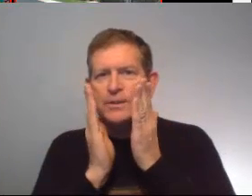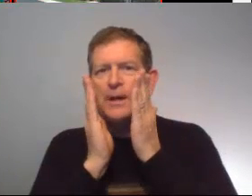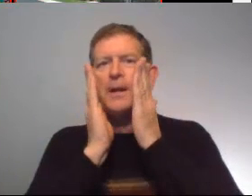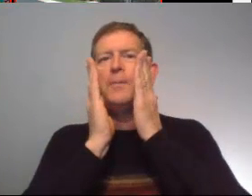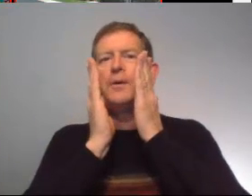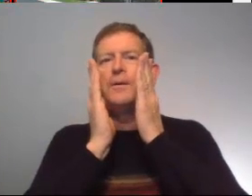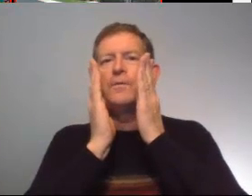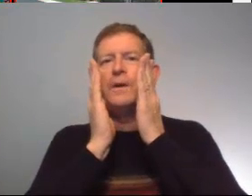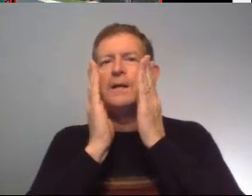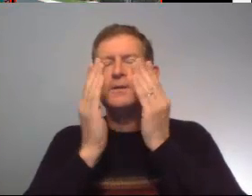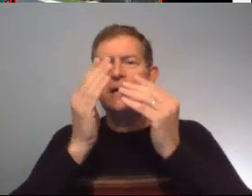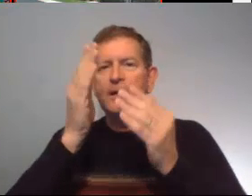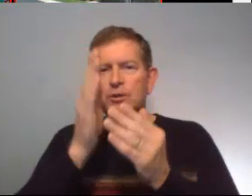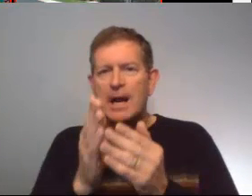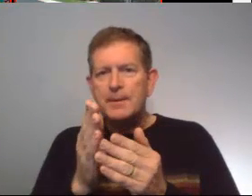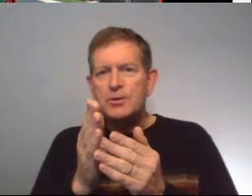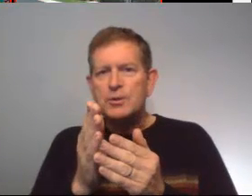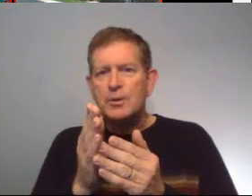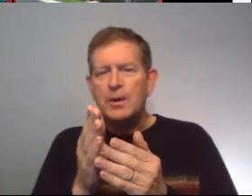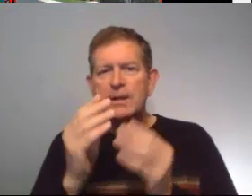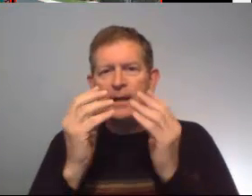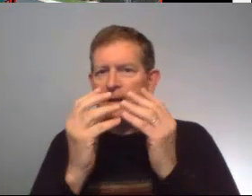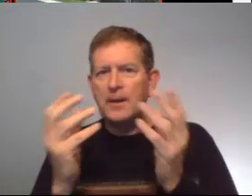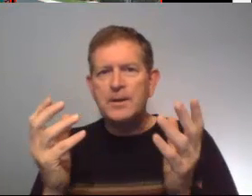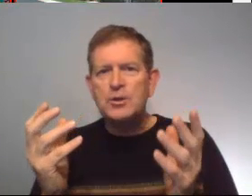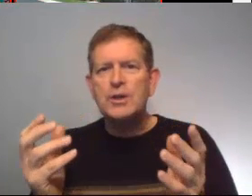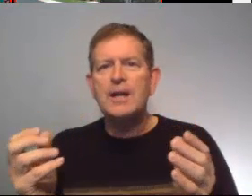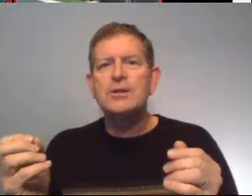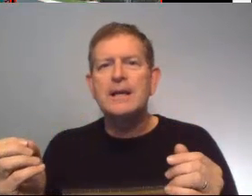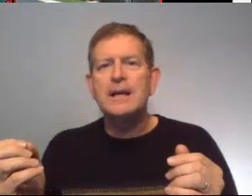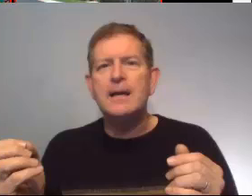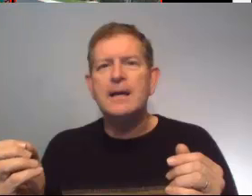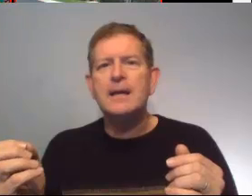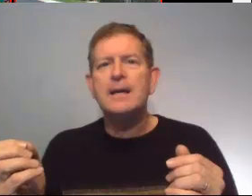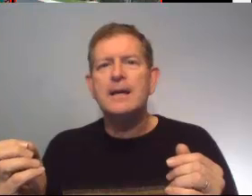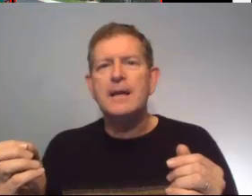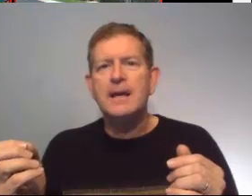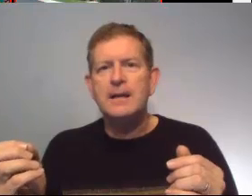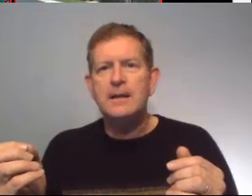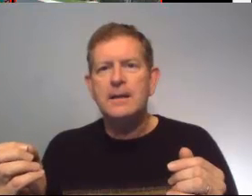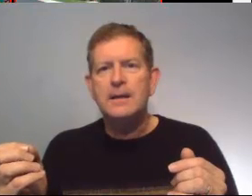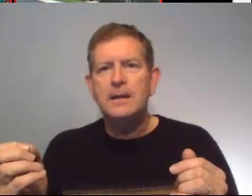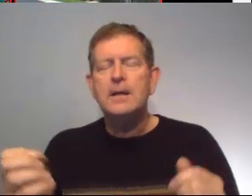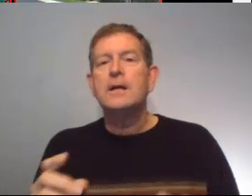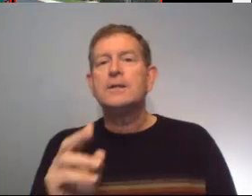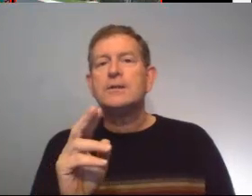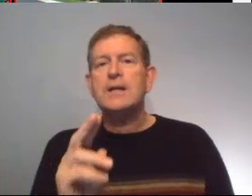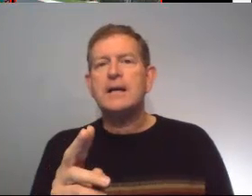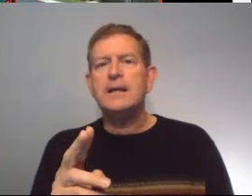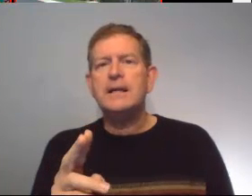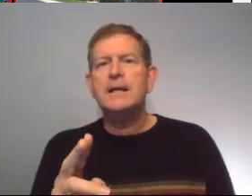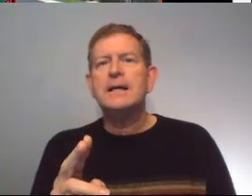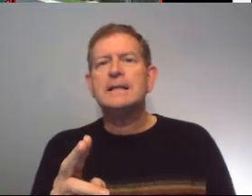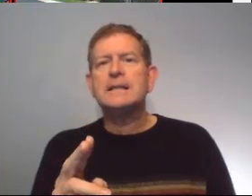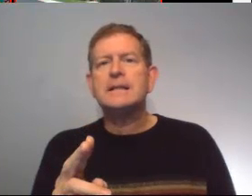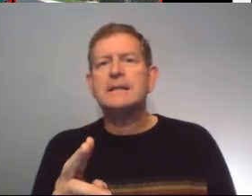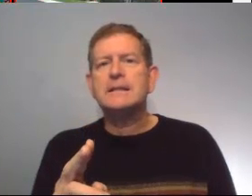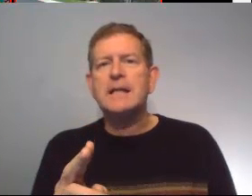bit, push the sound upward in your face, chop it short, let nothing change. El.